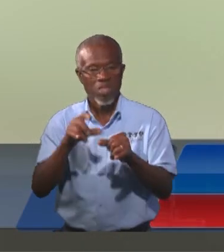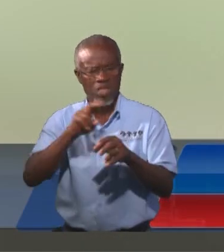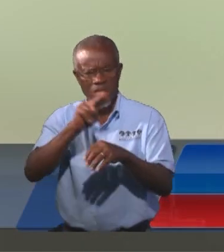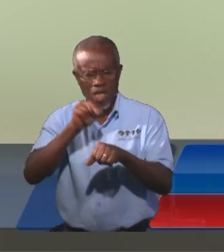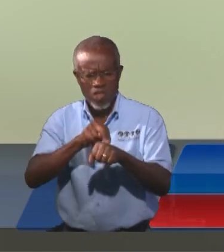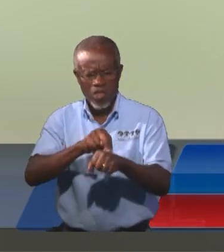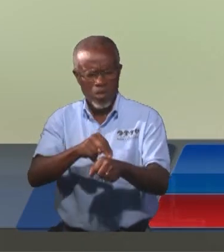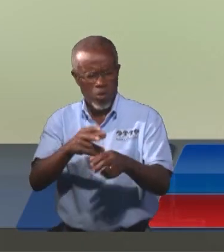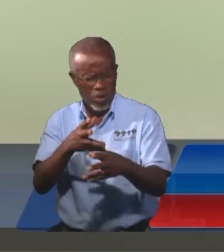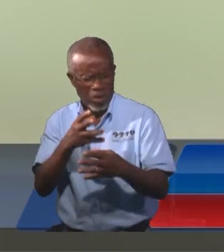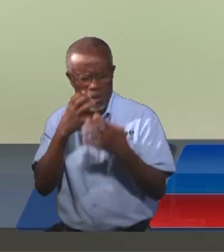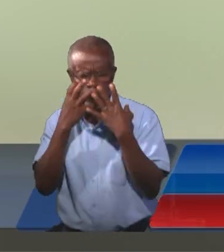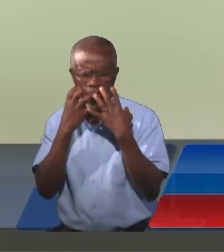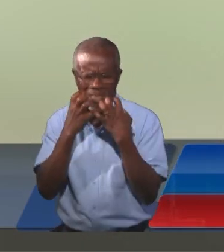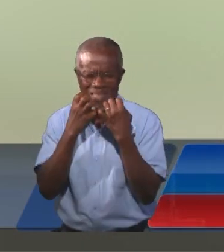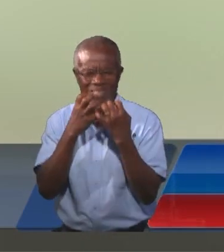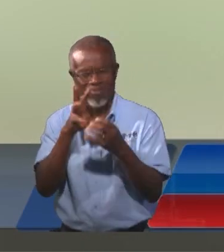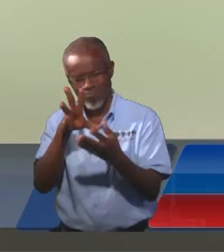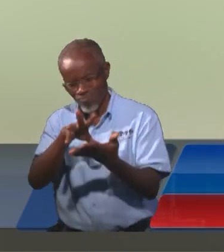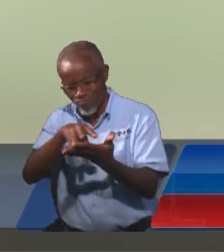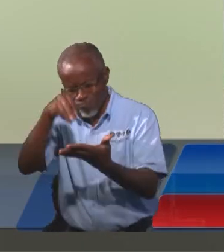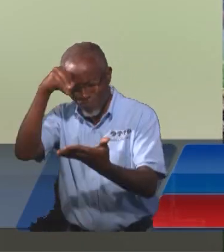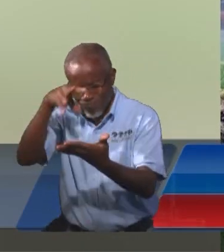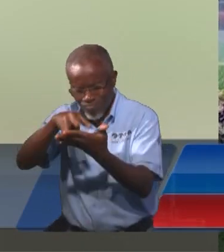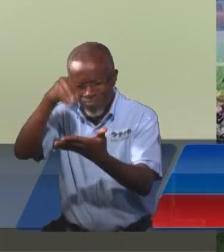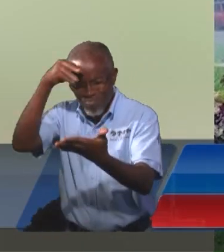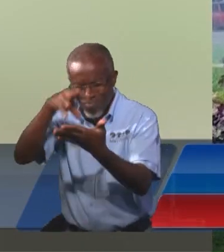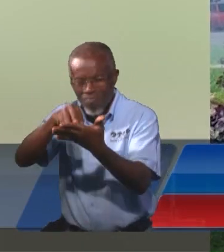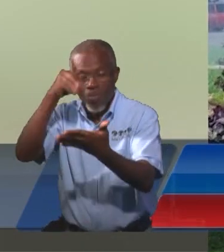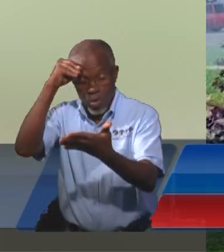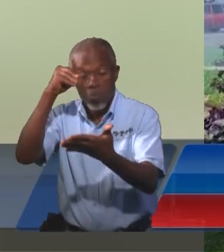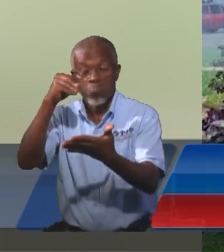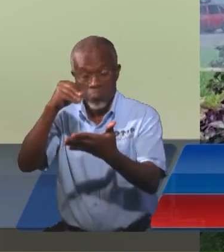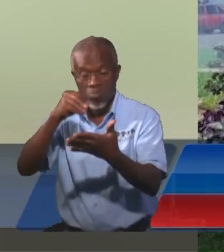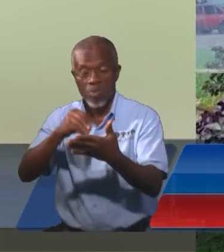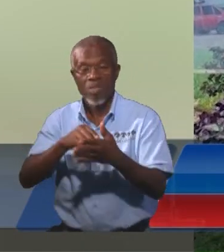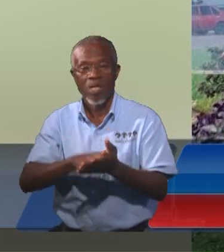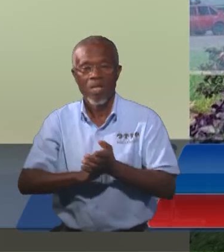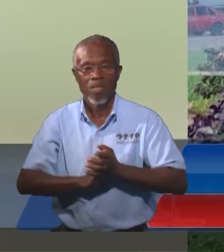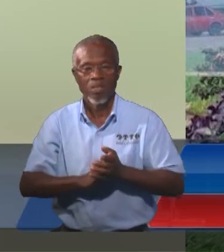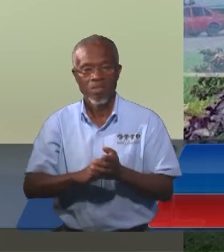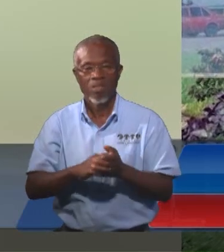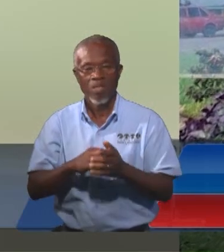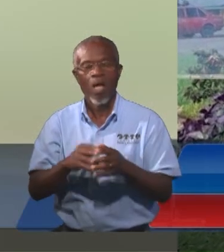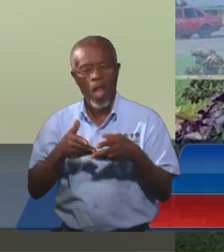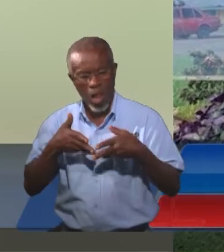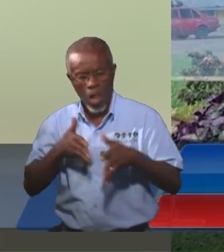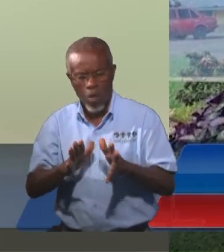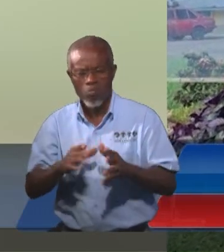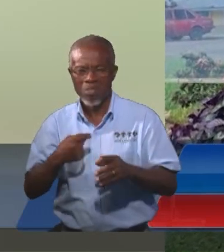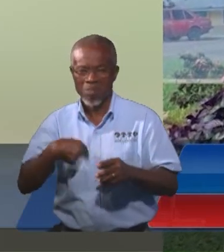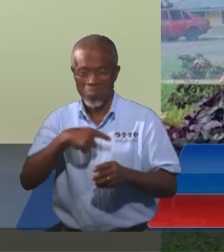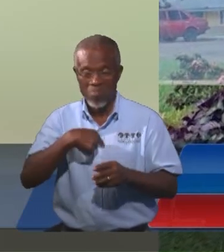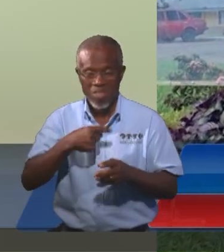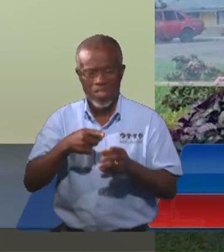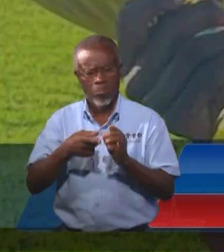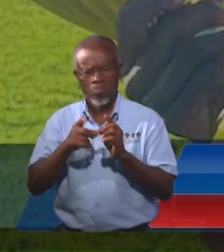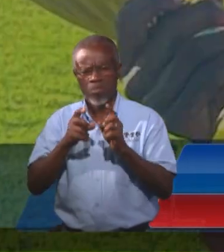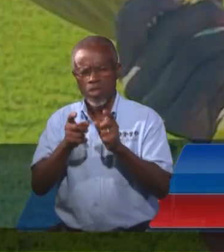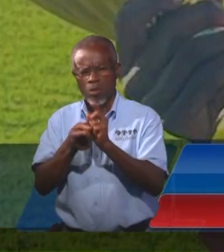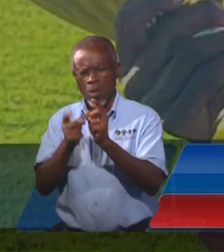for learning and his quest for self-growth and development ignited his passion to make a positive change in his